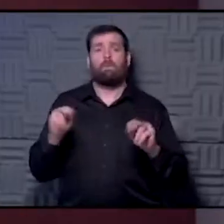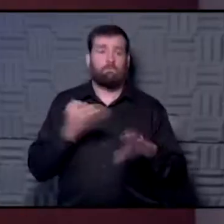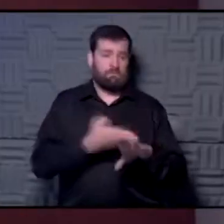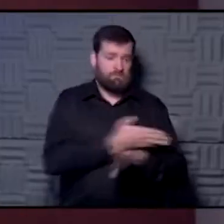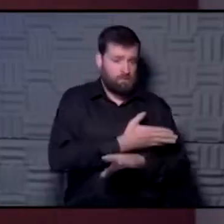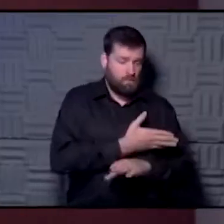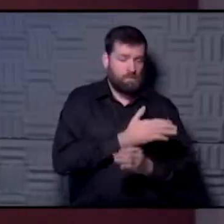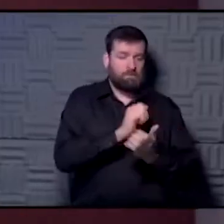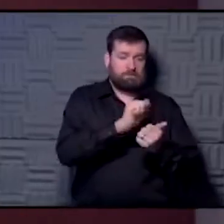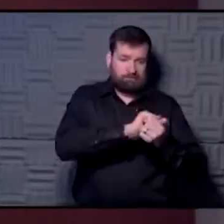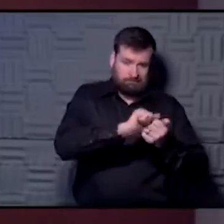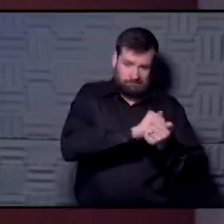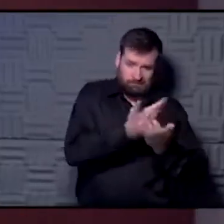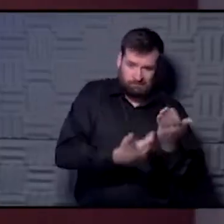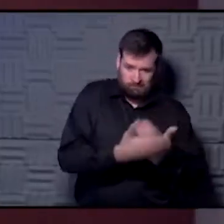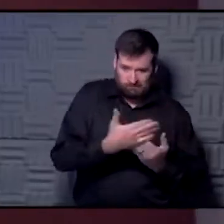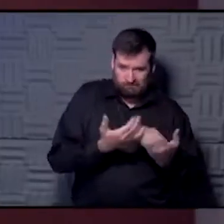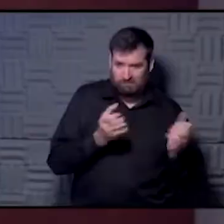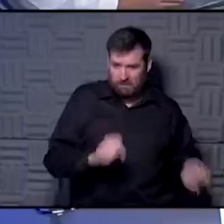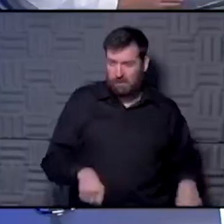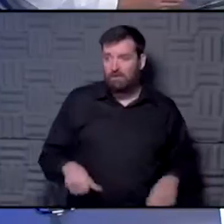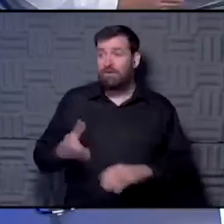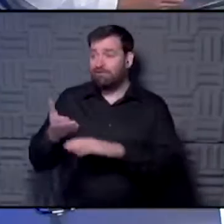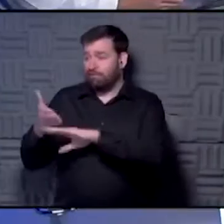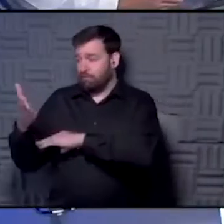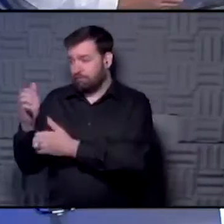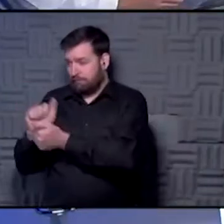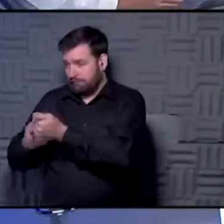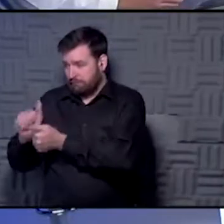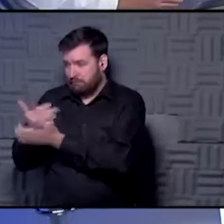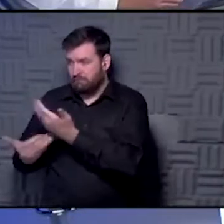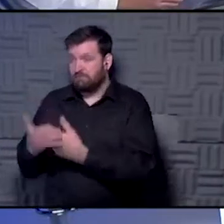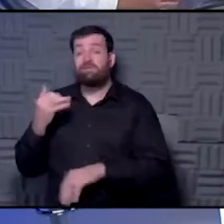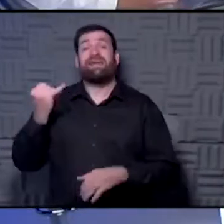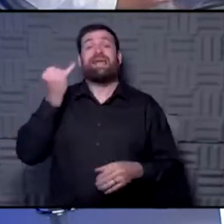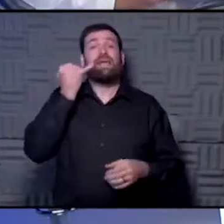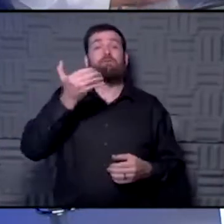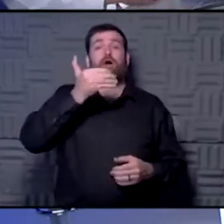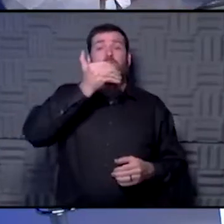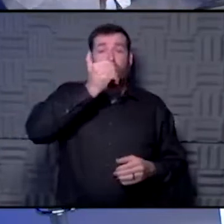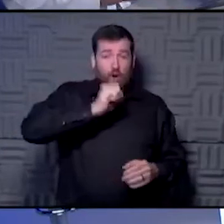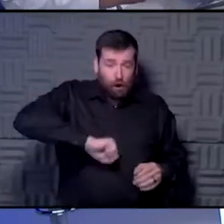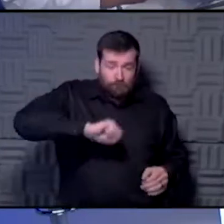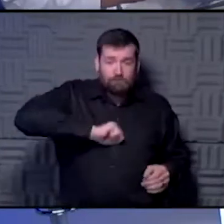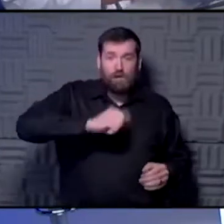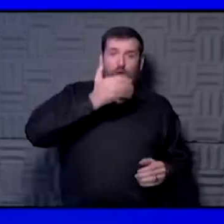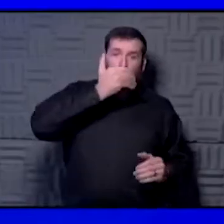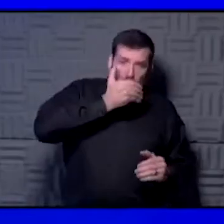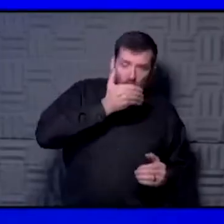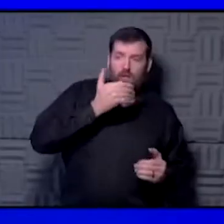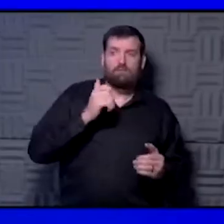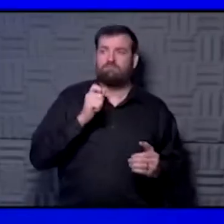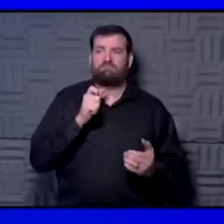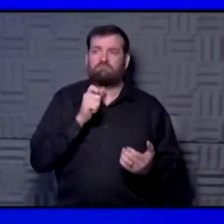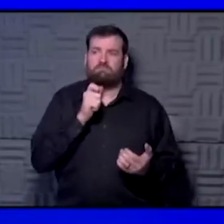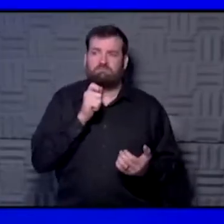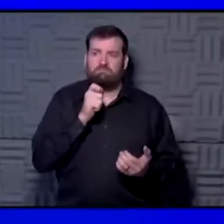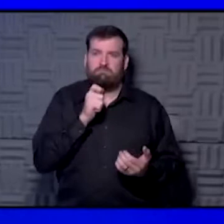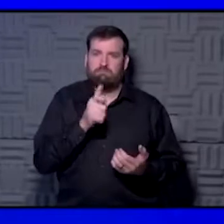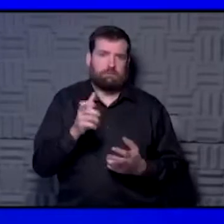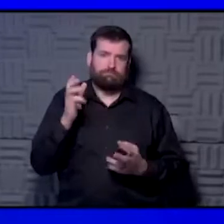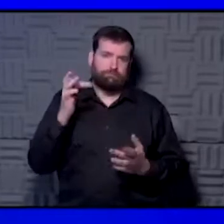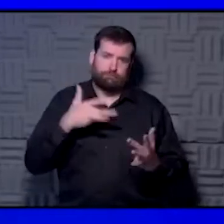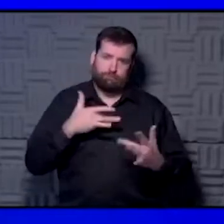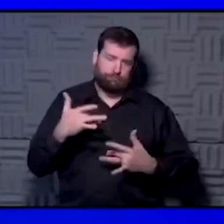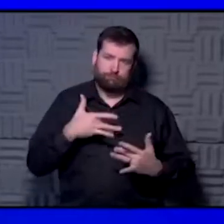wash your hands after. There's really no reason not to. If somebody is ill and they are coughing into their hand, I'm not worried about the virus on my fingertips per